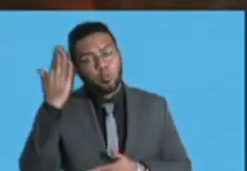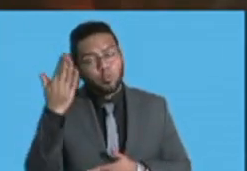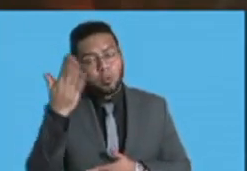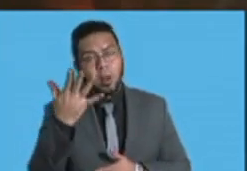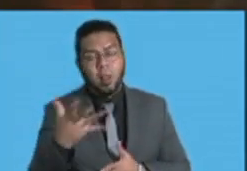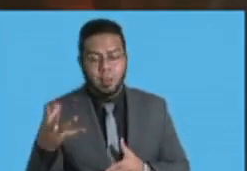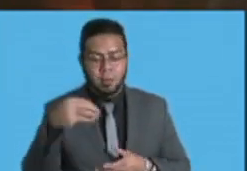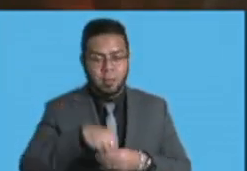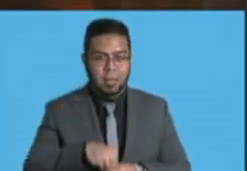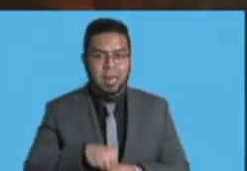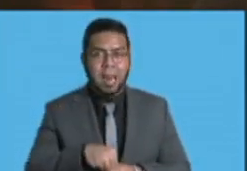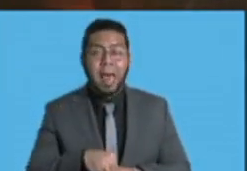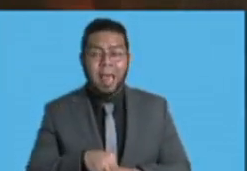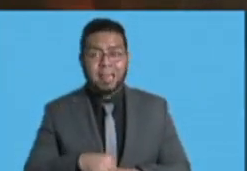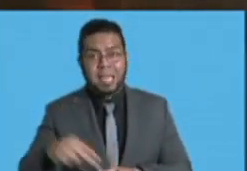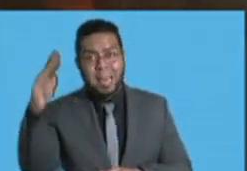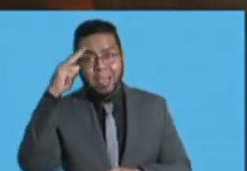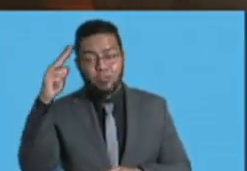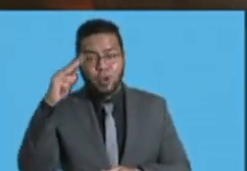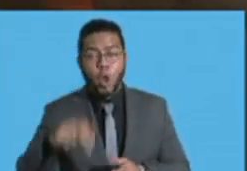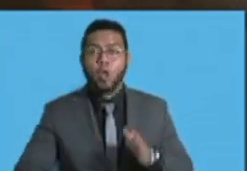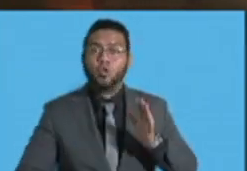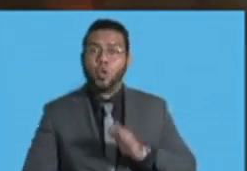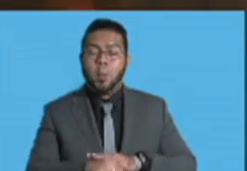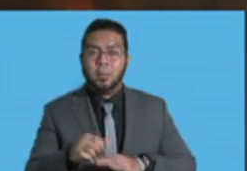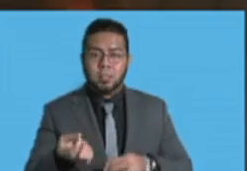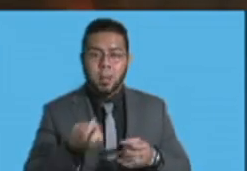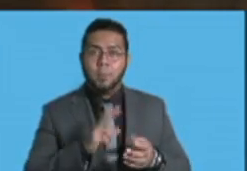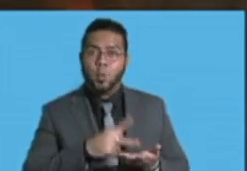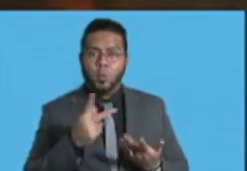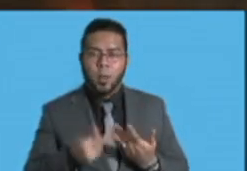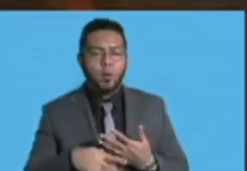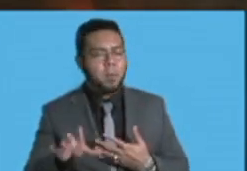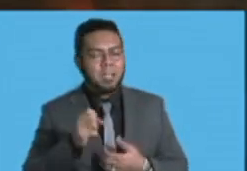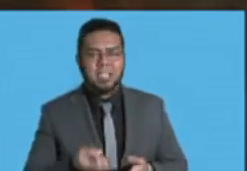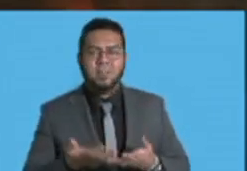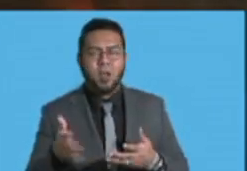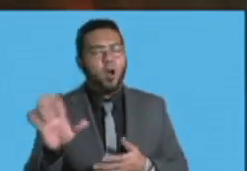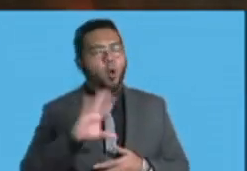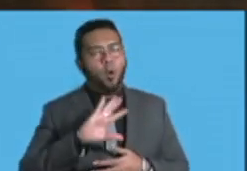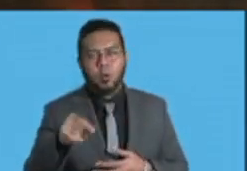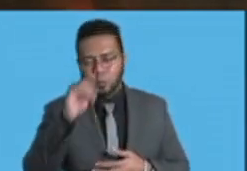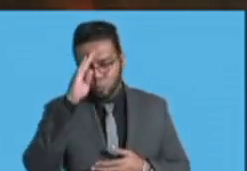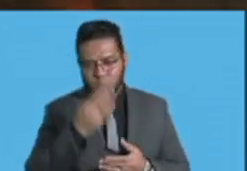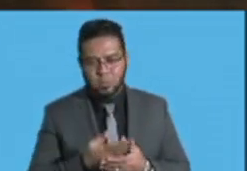the TELS and National Topper Scheme. We must give every student